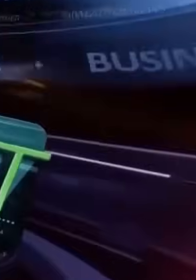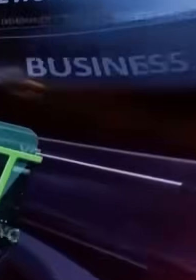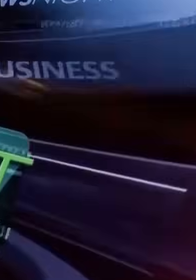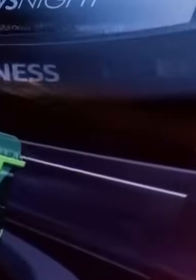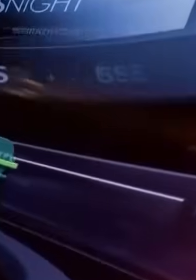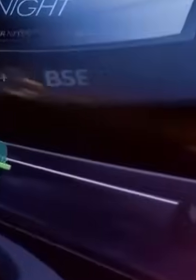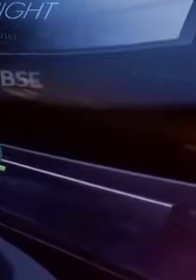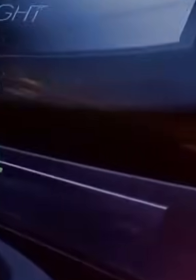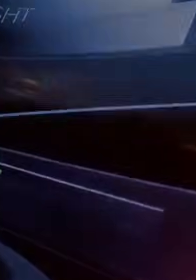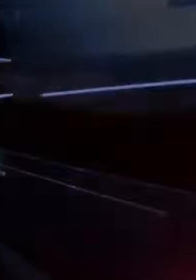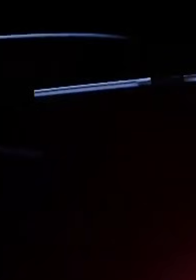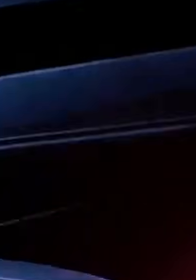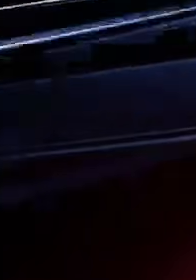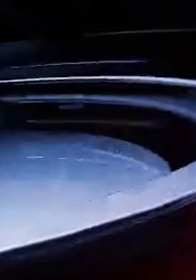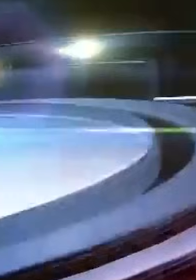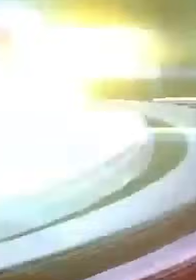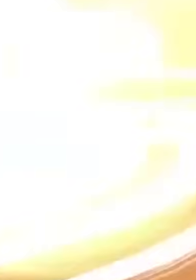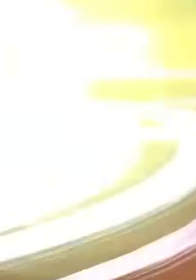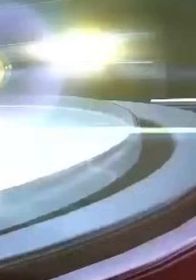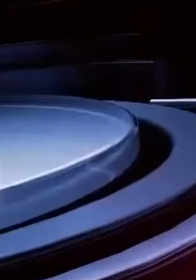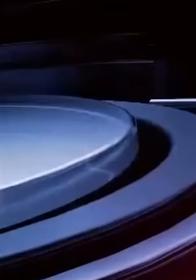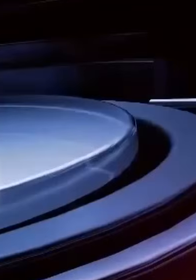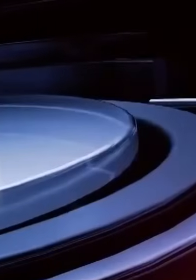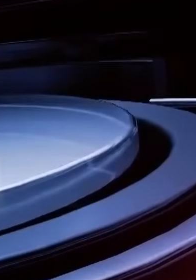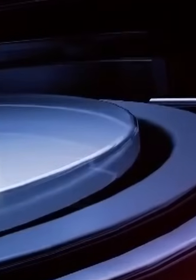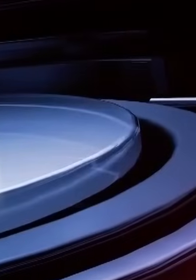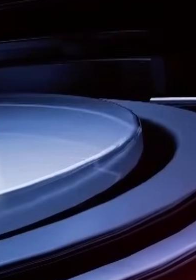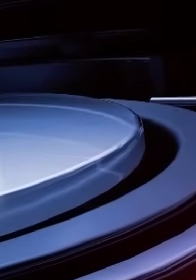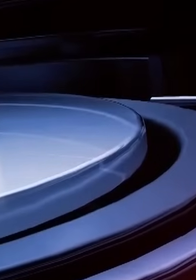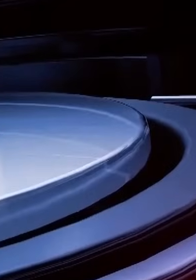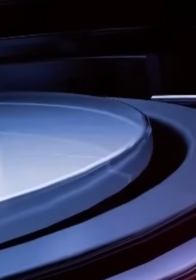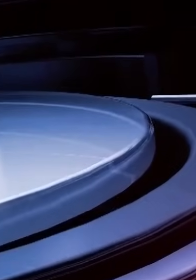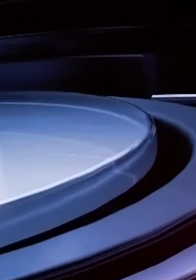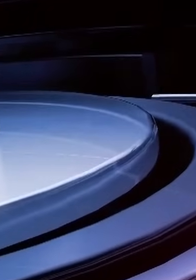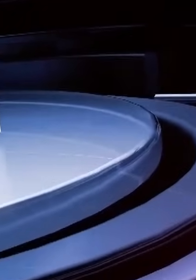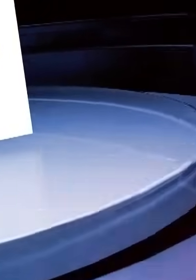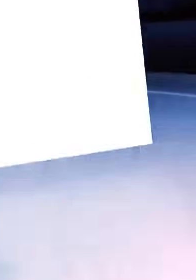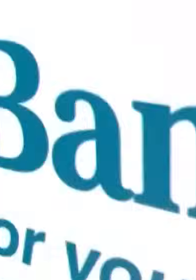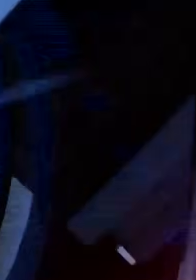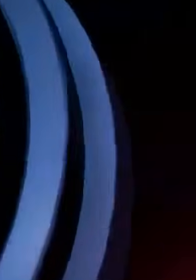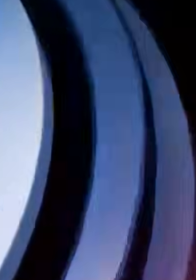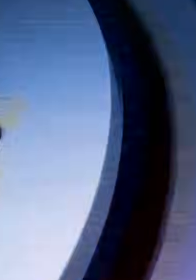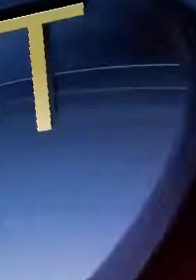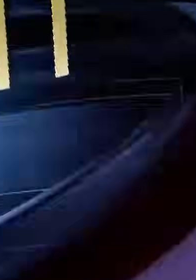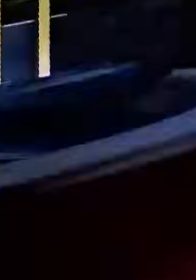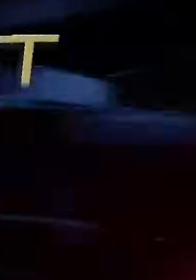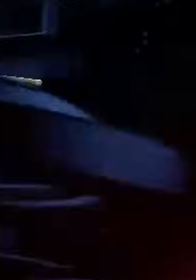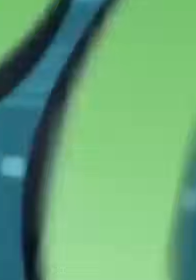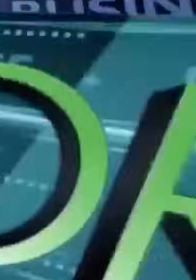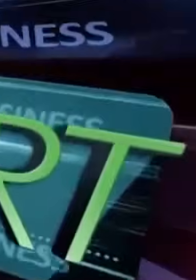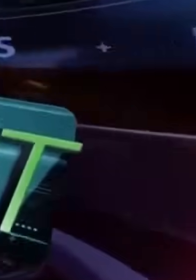The Business Report, brought to you with the compliments of Republic Bank. We're the one for you.